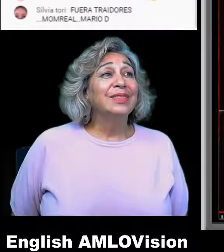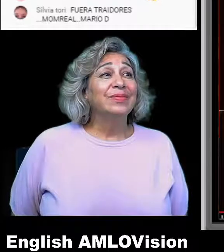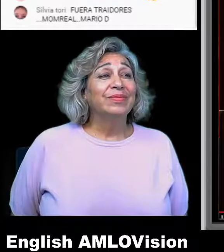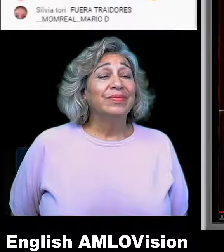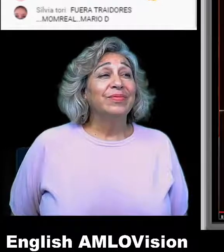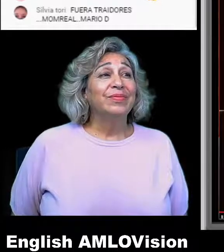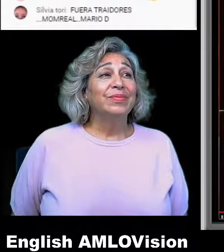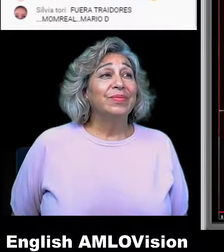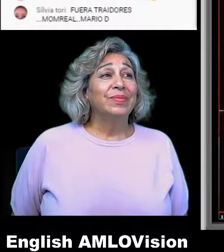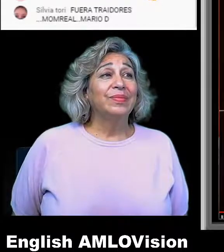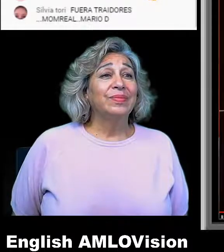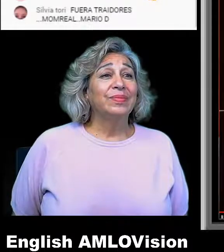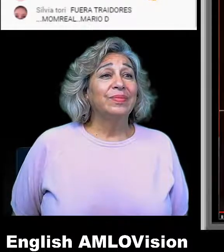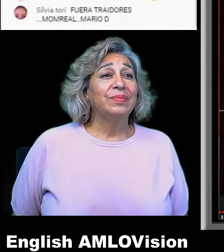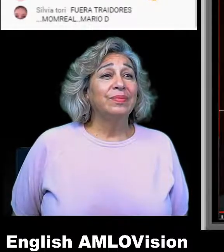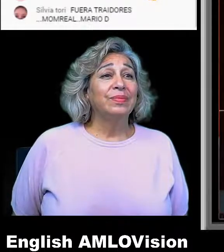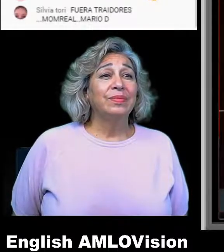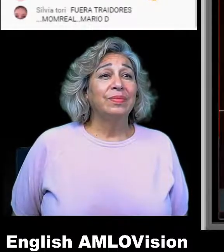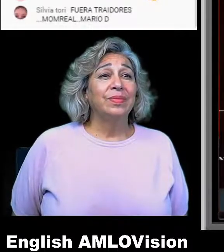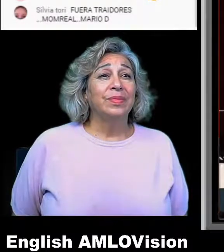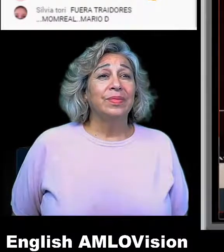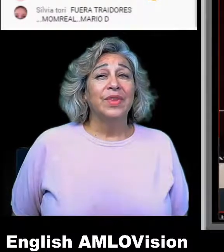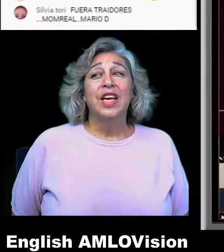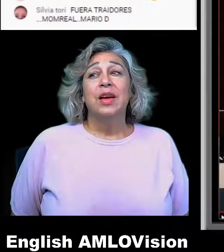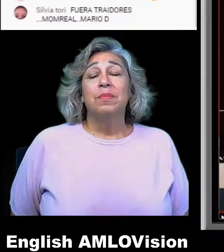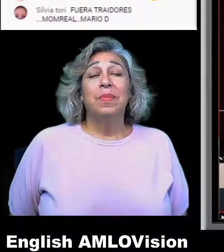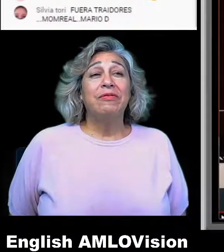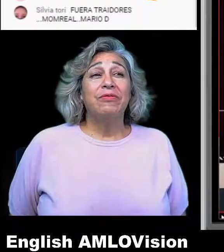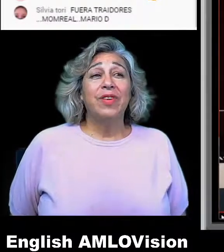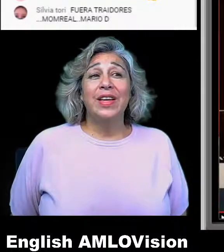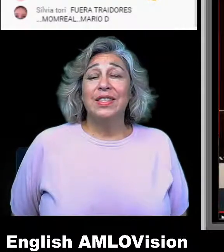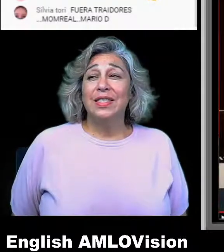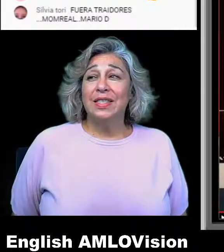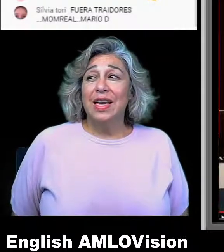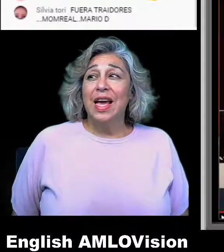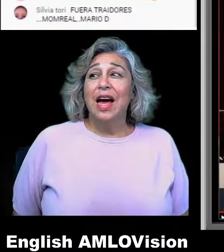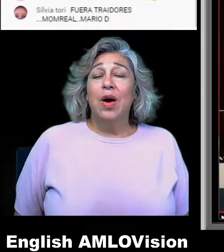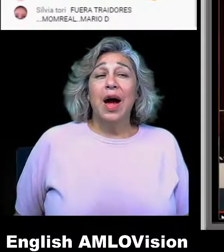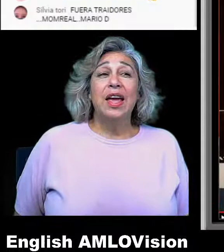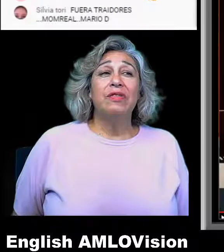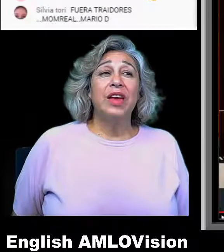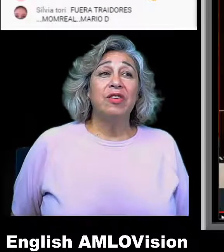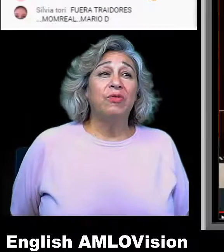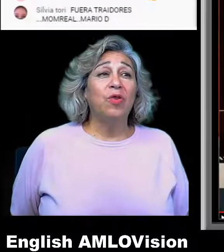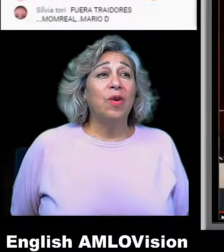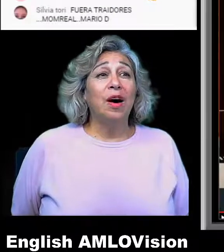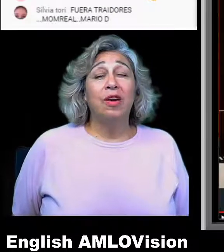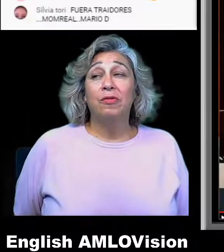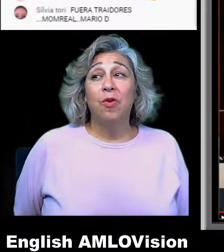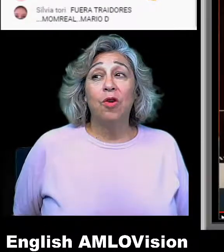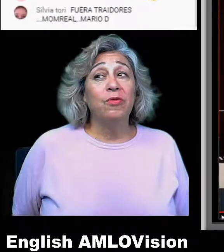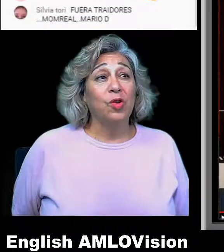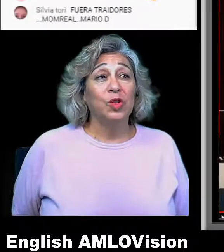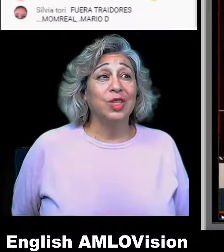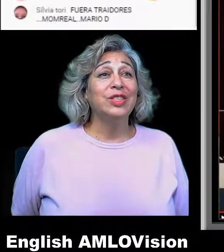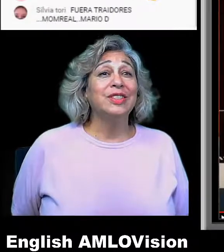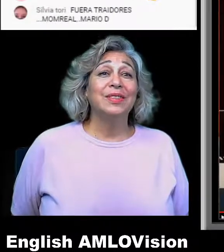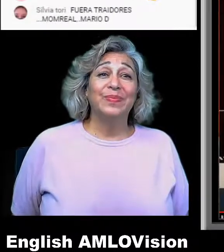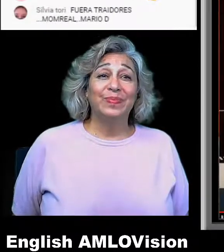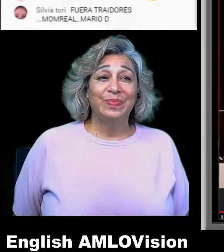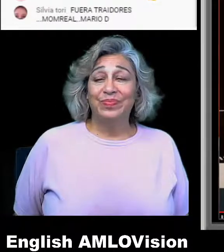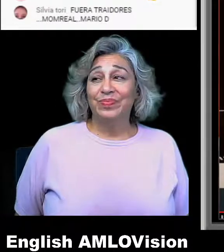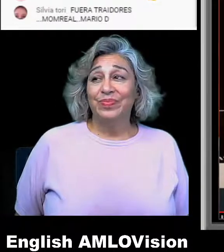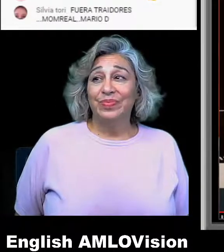Compañeros, compañeras, tengo aquí 4 expedientes. My friends, I have here four